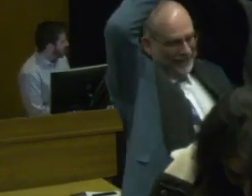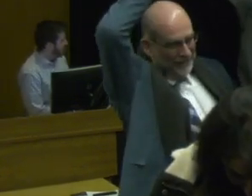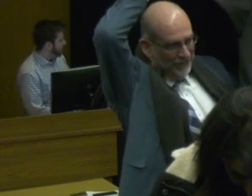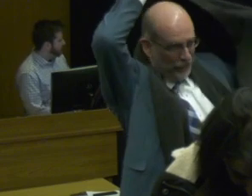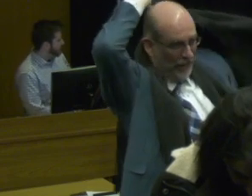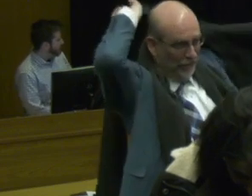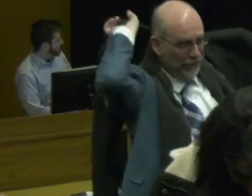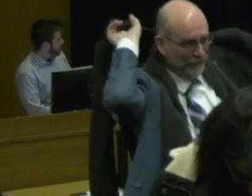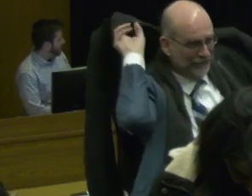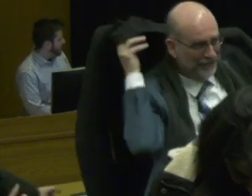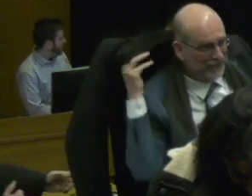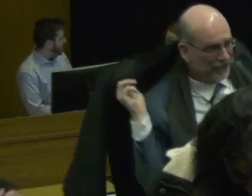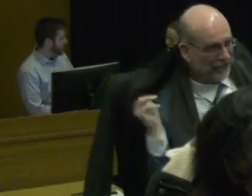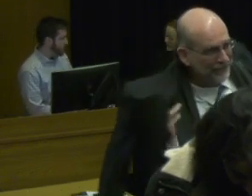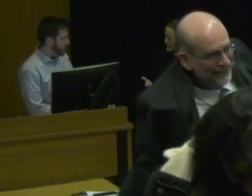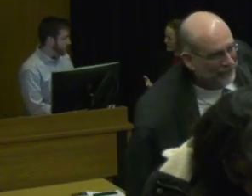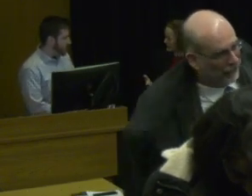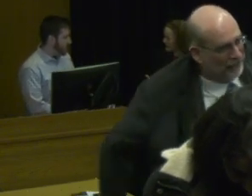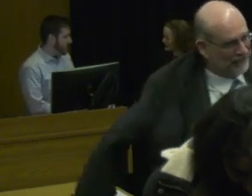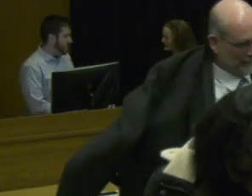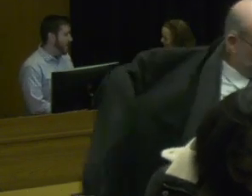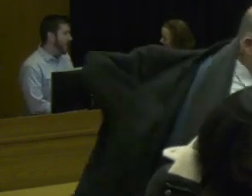came